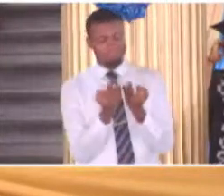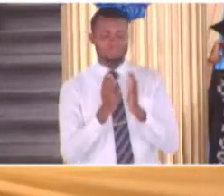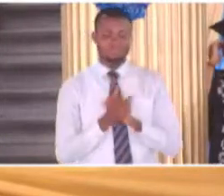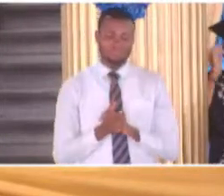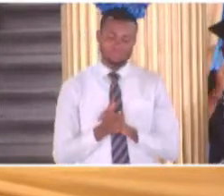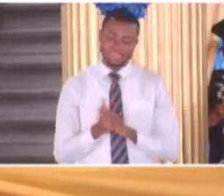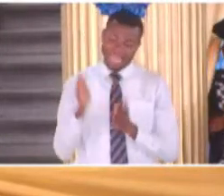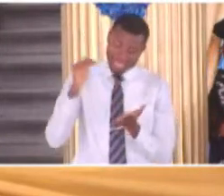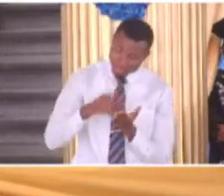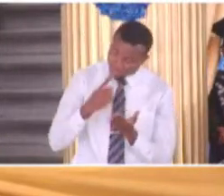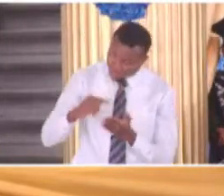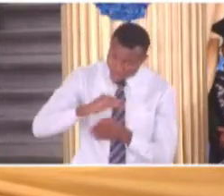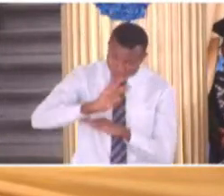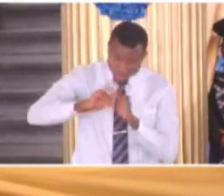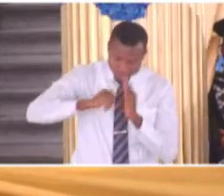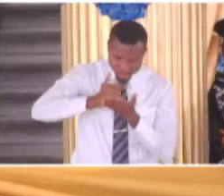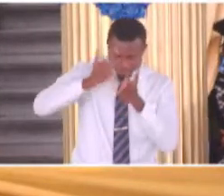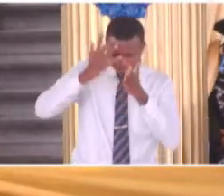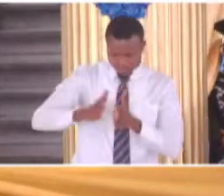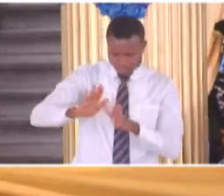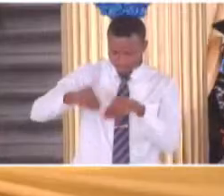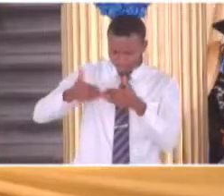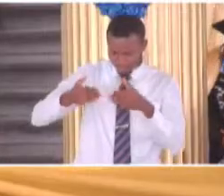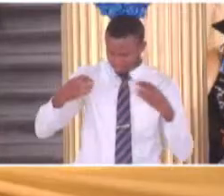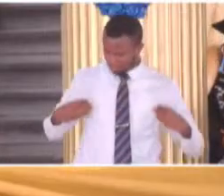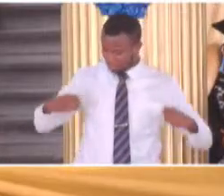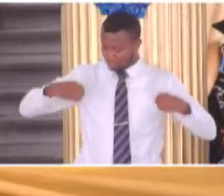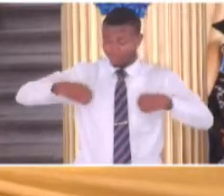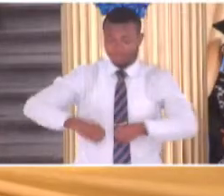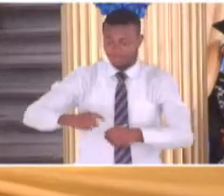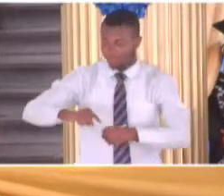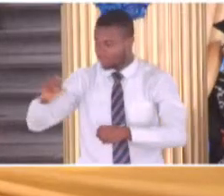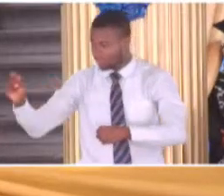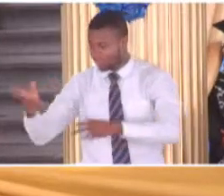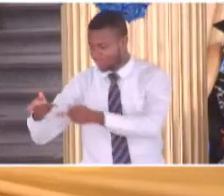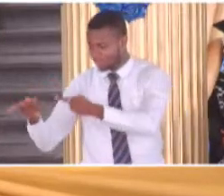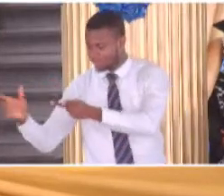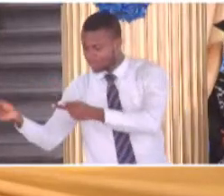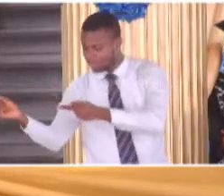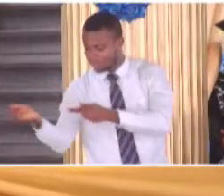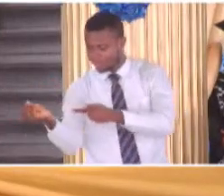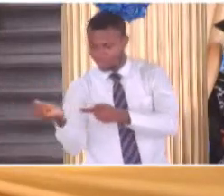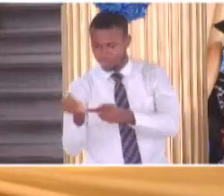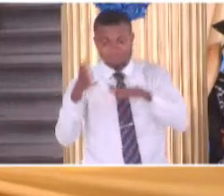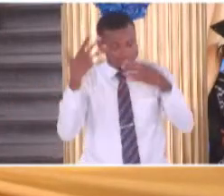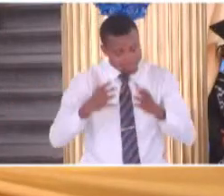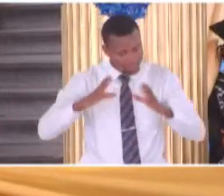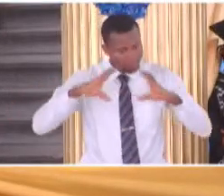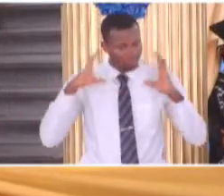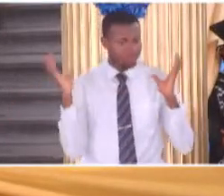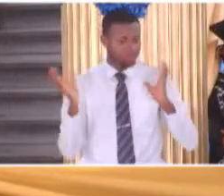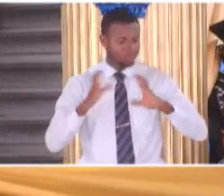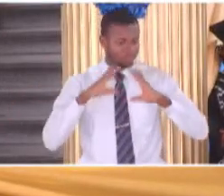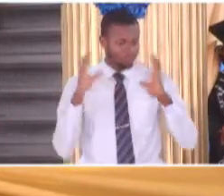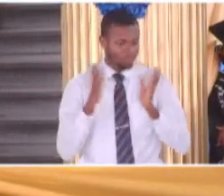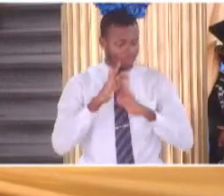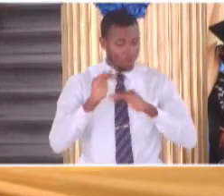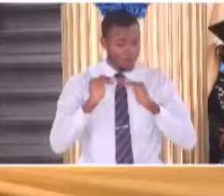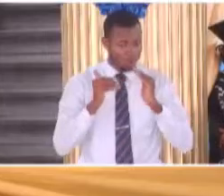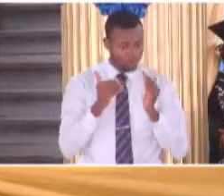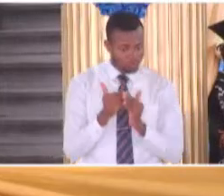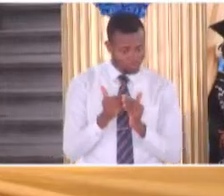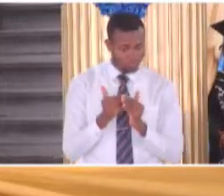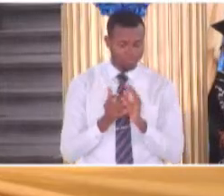urge graduated students to return their academic gowns immediately after the ceremony at the designated